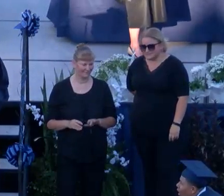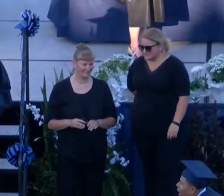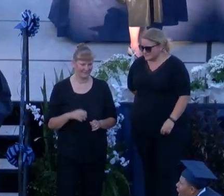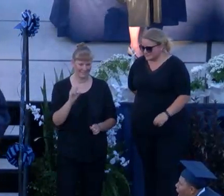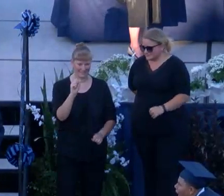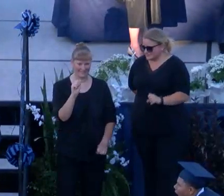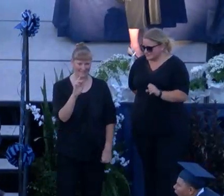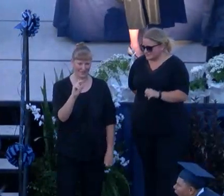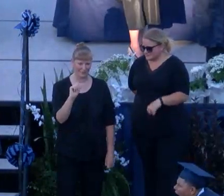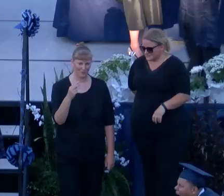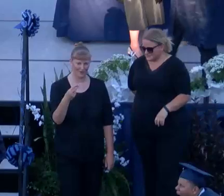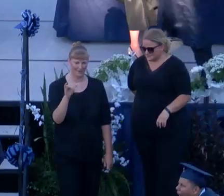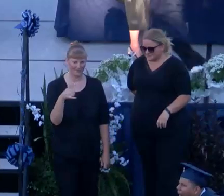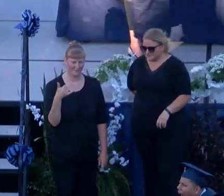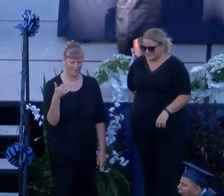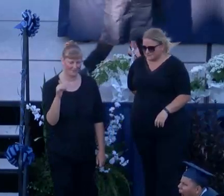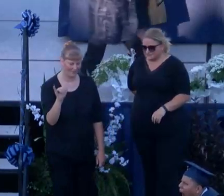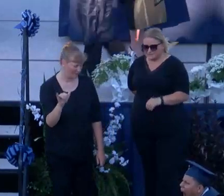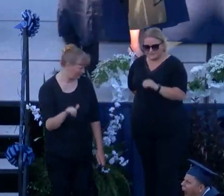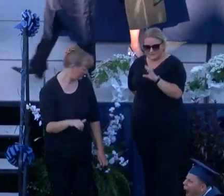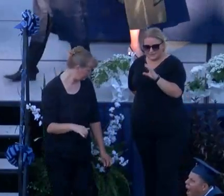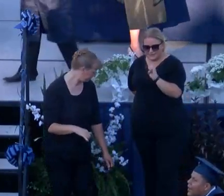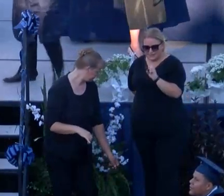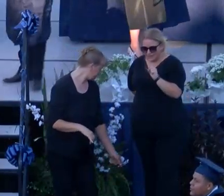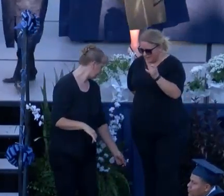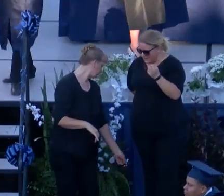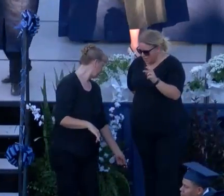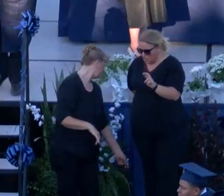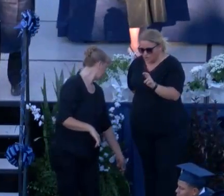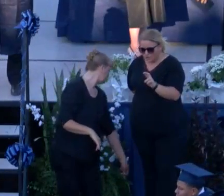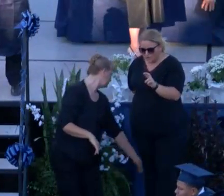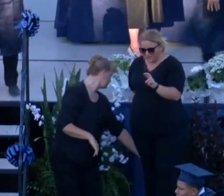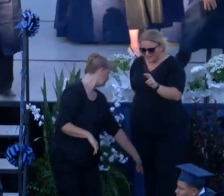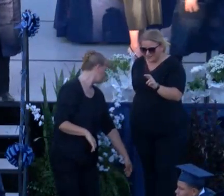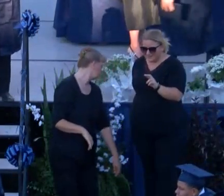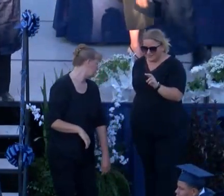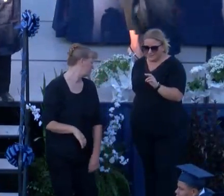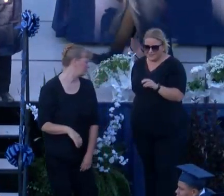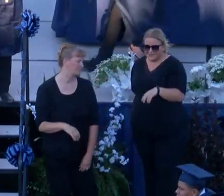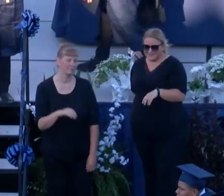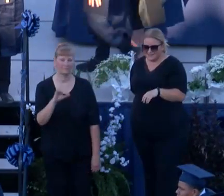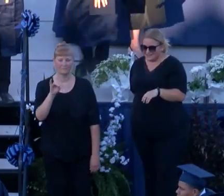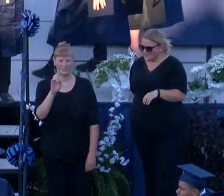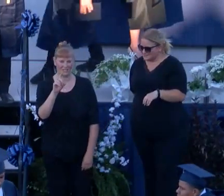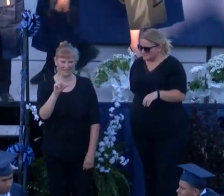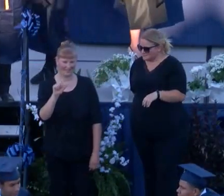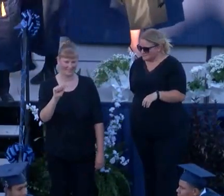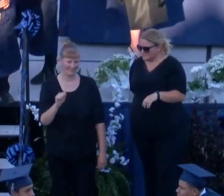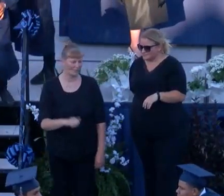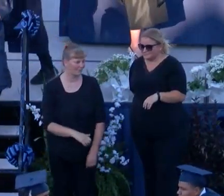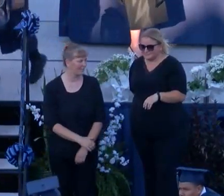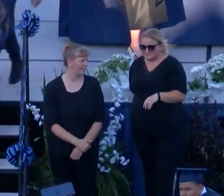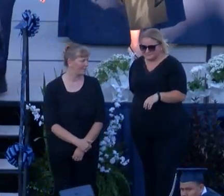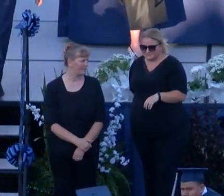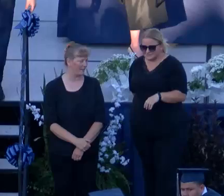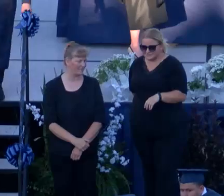Young. Cesar Diaz. Calypso Cervantes.